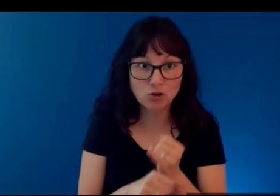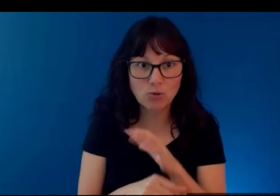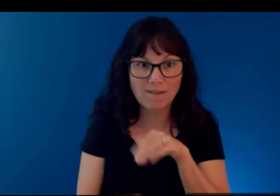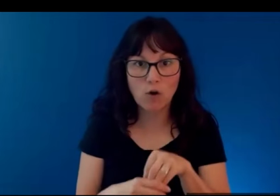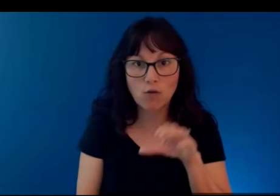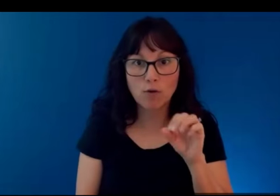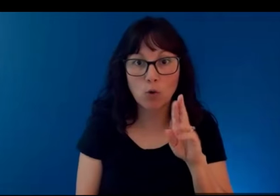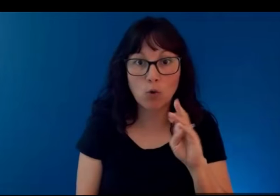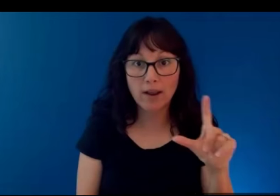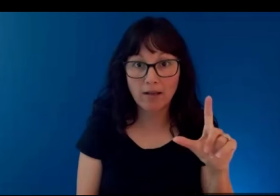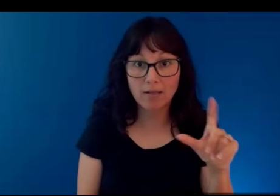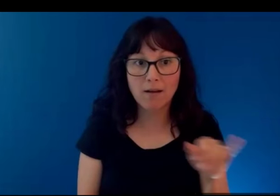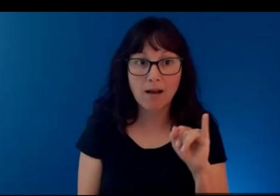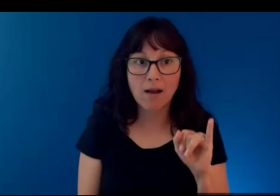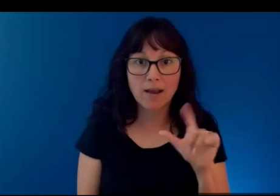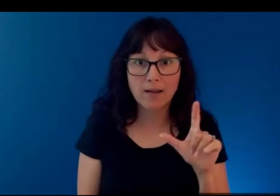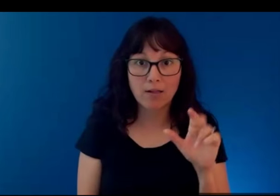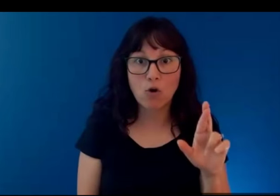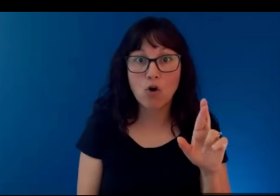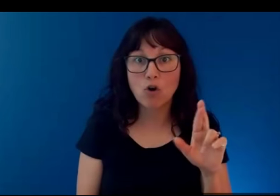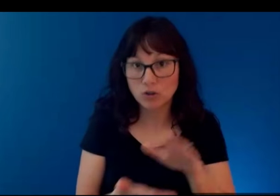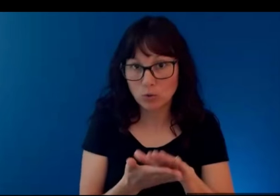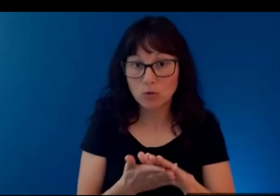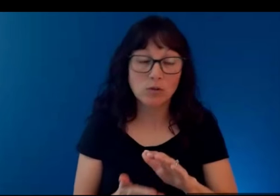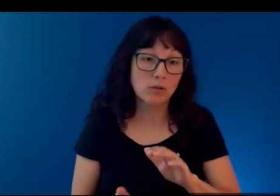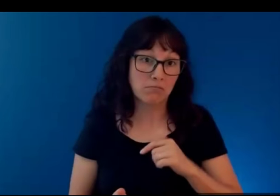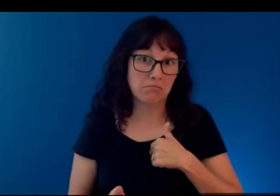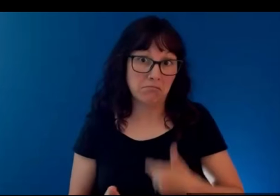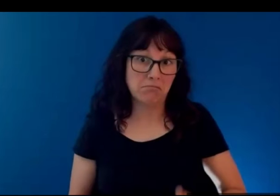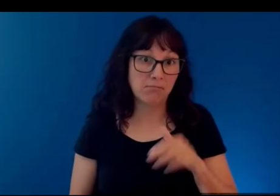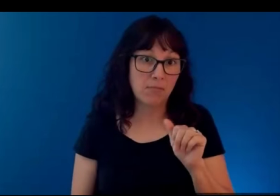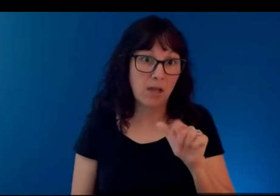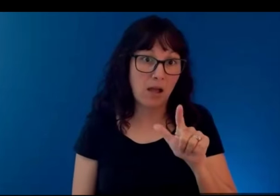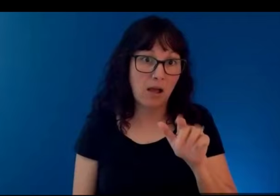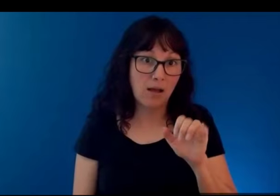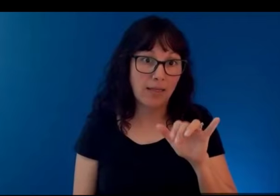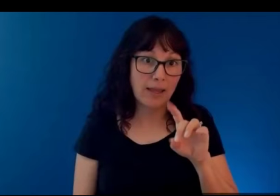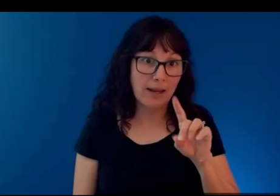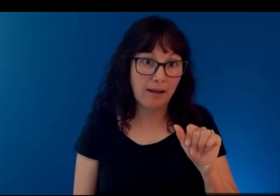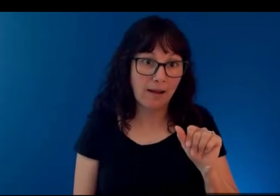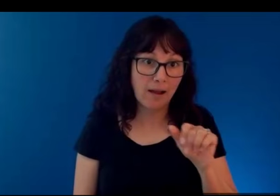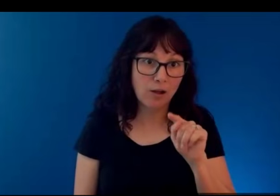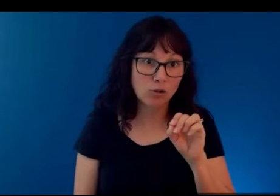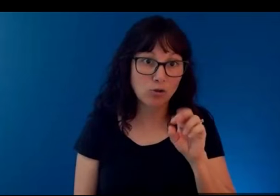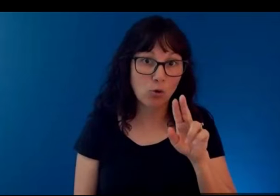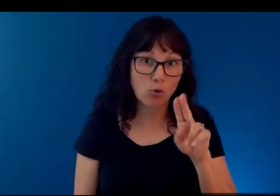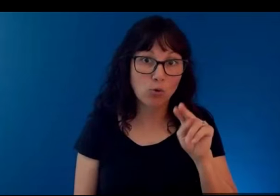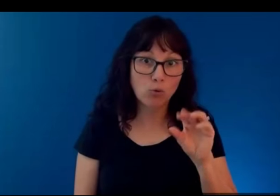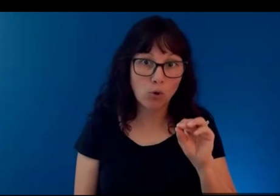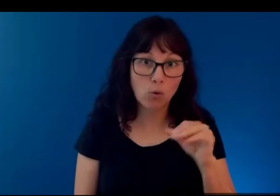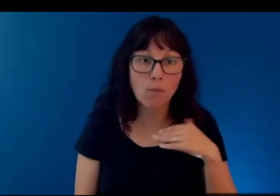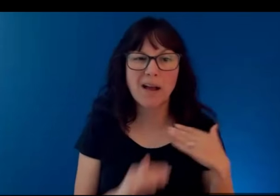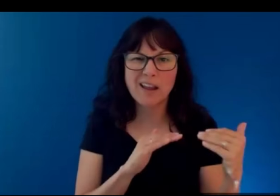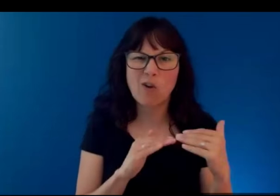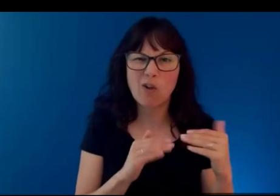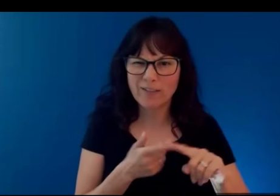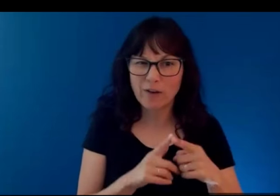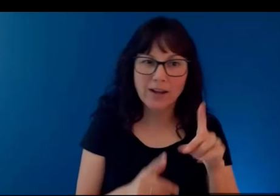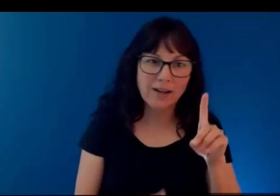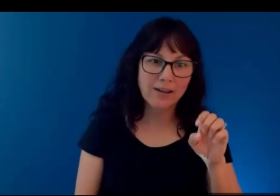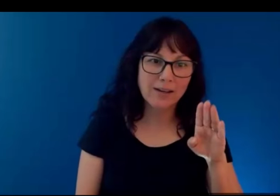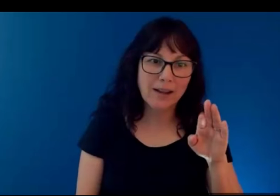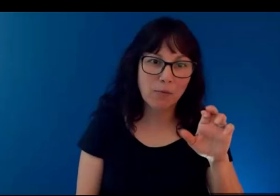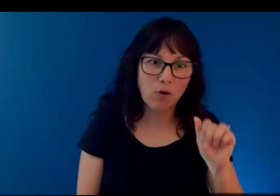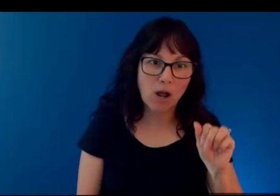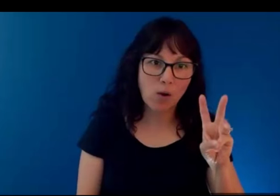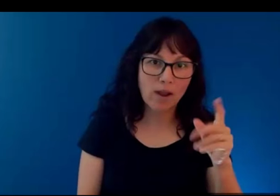ILR school. I am here today. My name is Aleda Taruno. I am here with my colleague and friend, Deborah